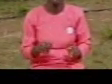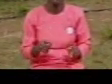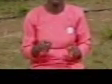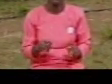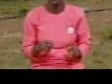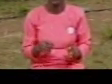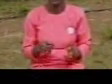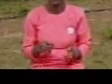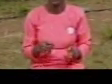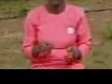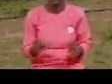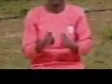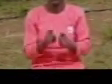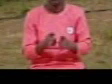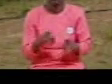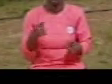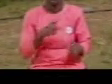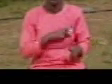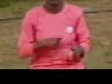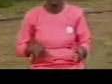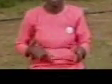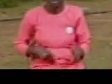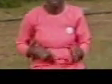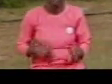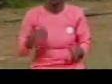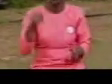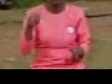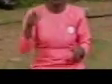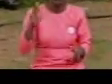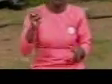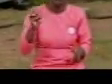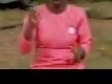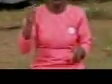we have former John Akinkunmi Areo.